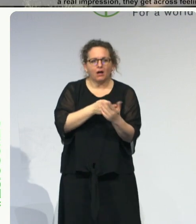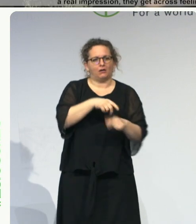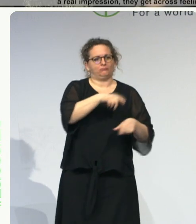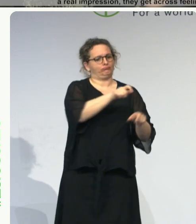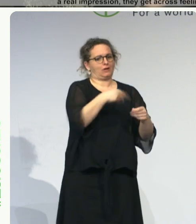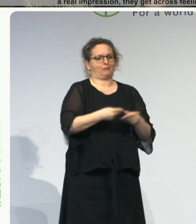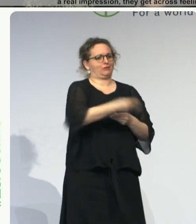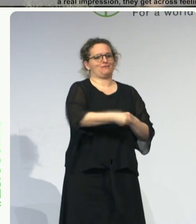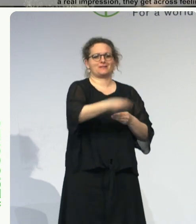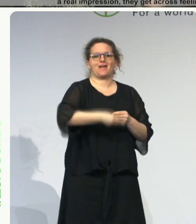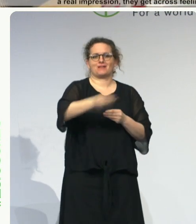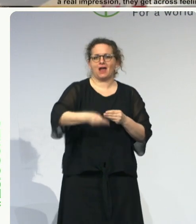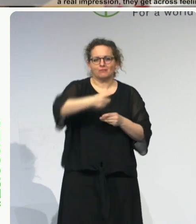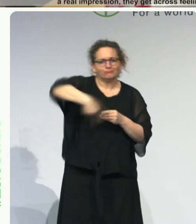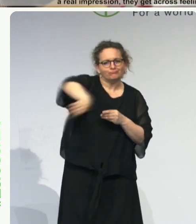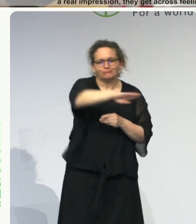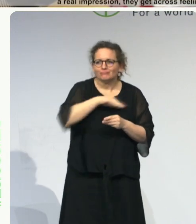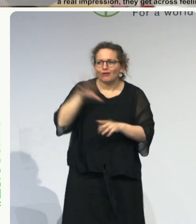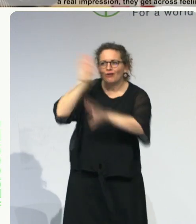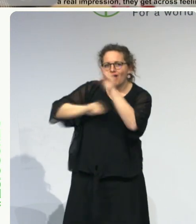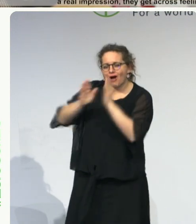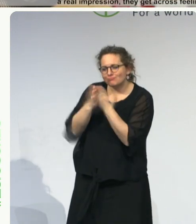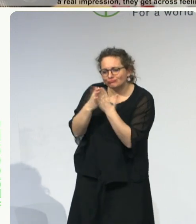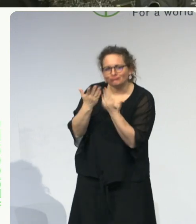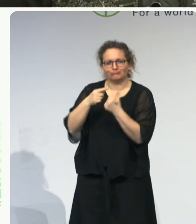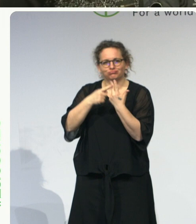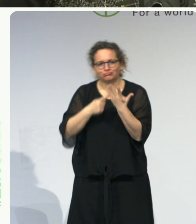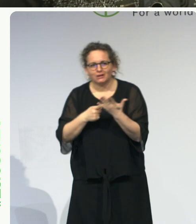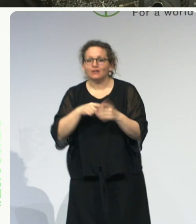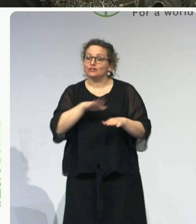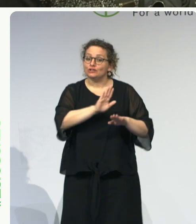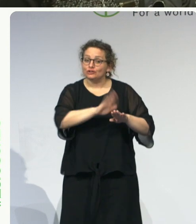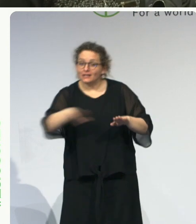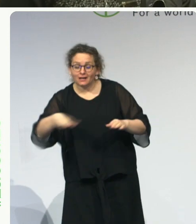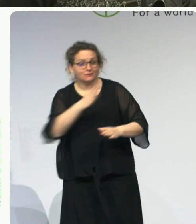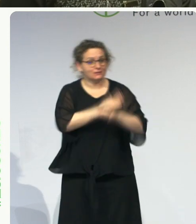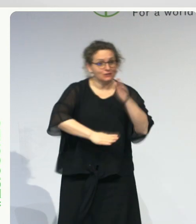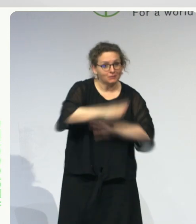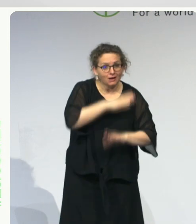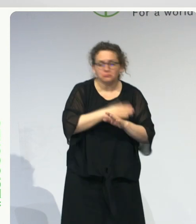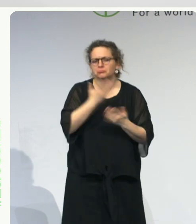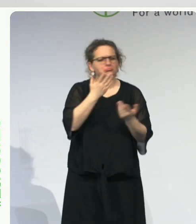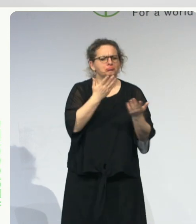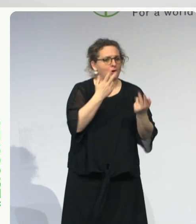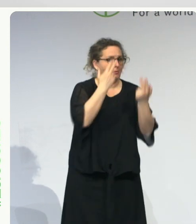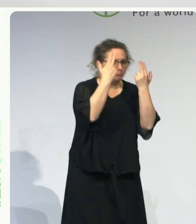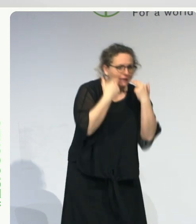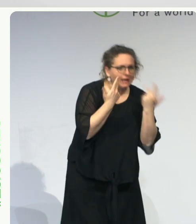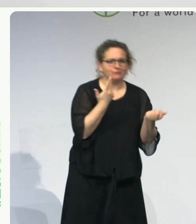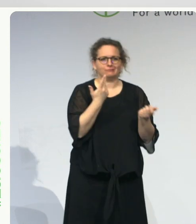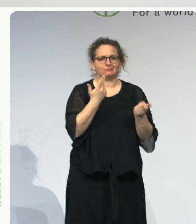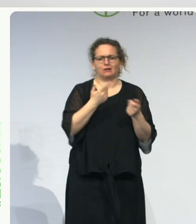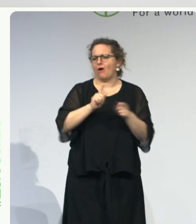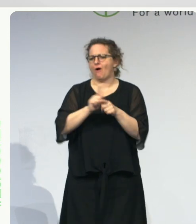make learning materials accessible to students with various disabilities, such as blindness and dyslexia. The